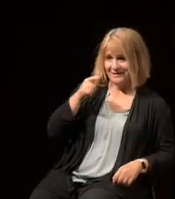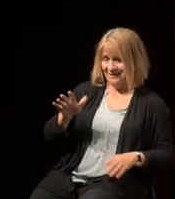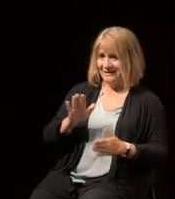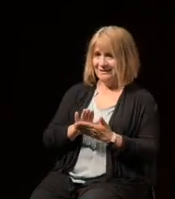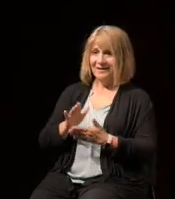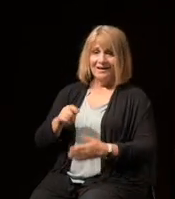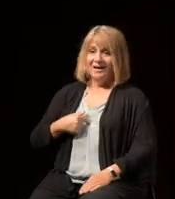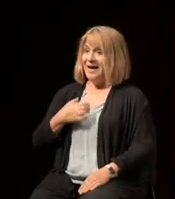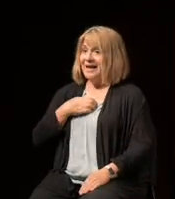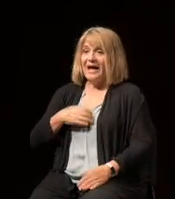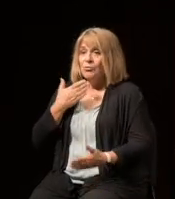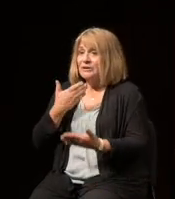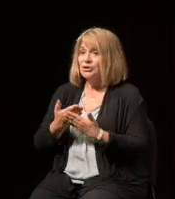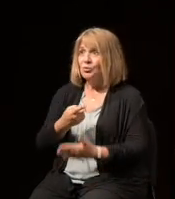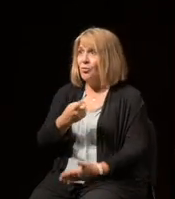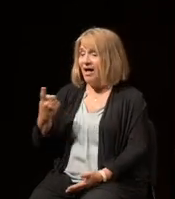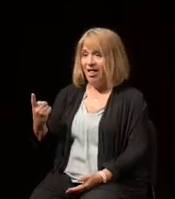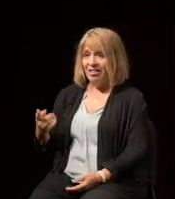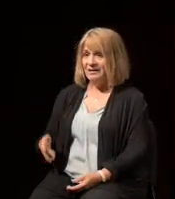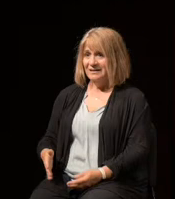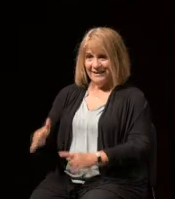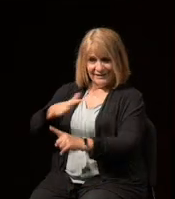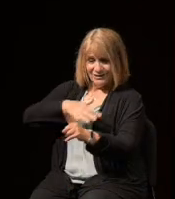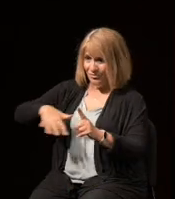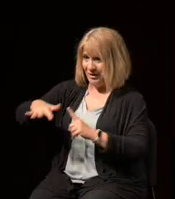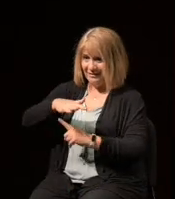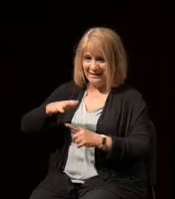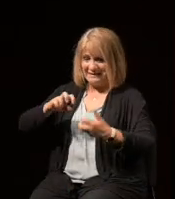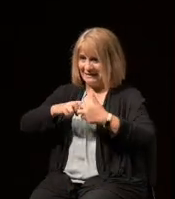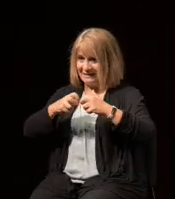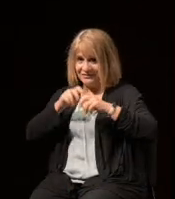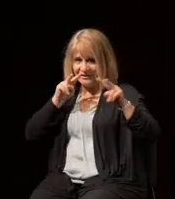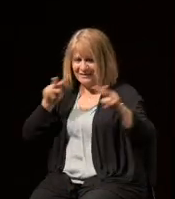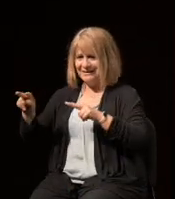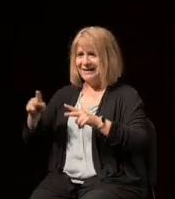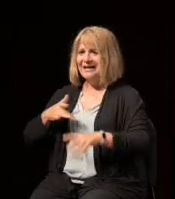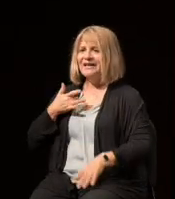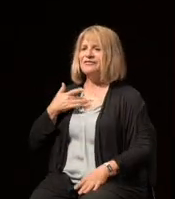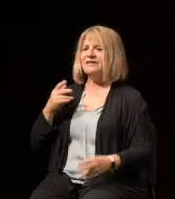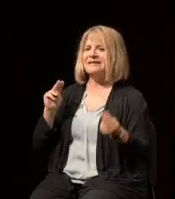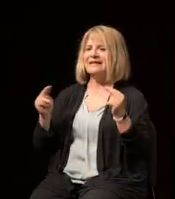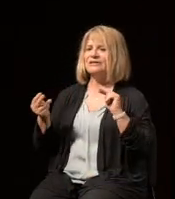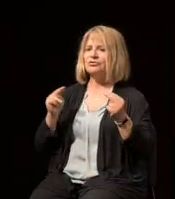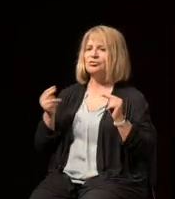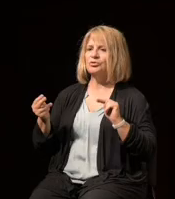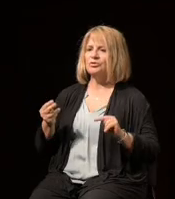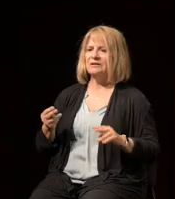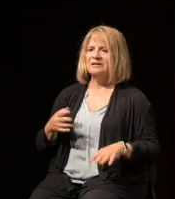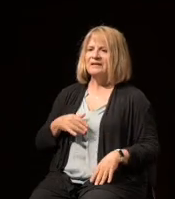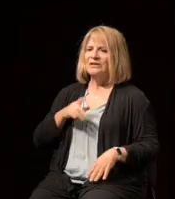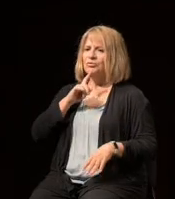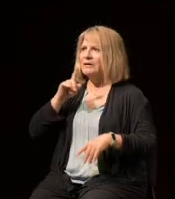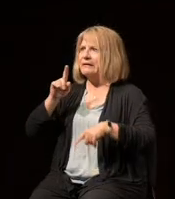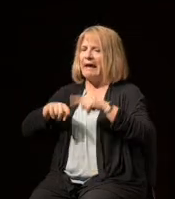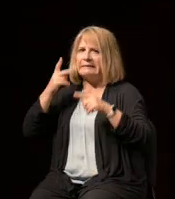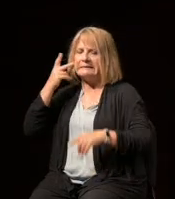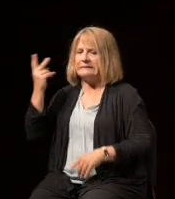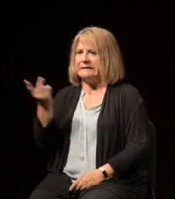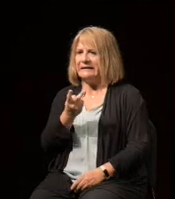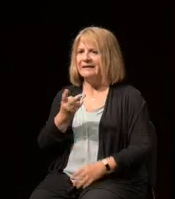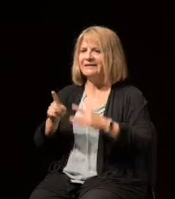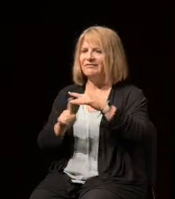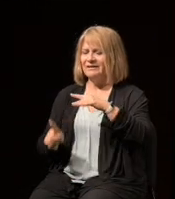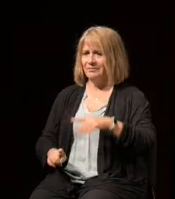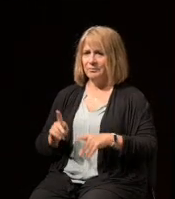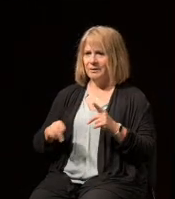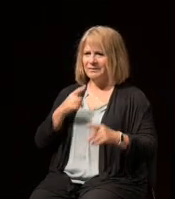well with that. It surrounds us, it's hard to see, it's considered neutral. By default, it's invisible to the naked eye. You know, people will say to me,